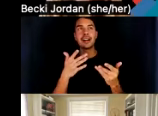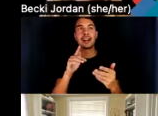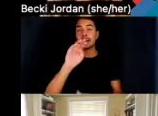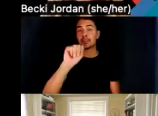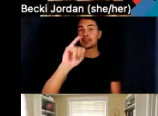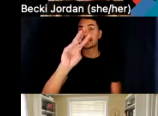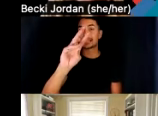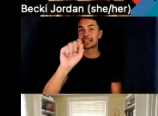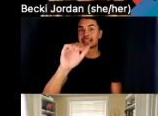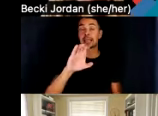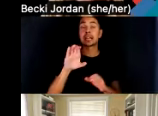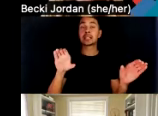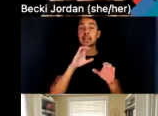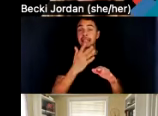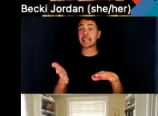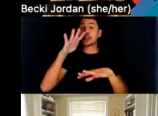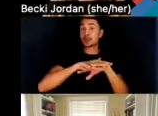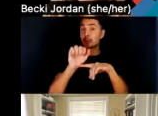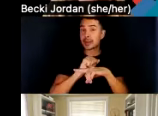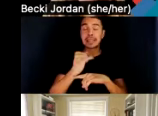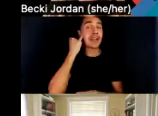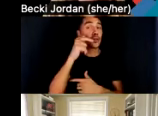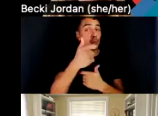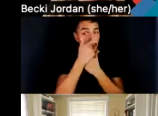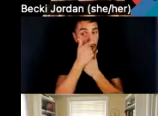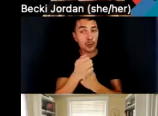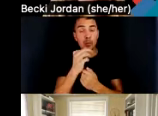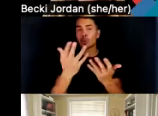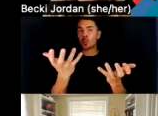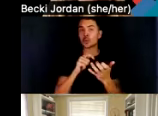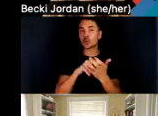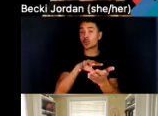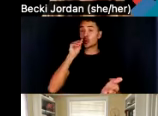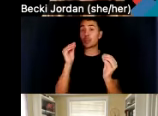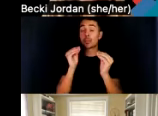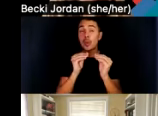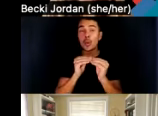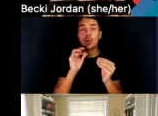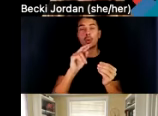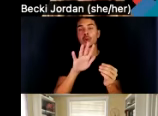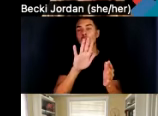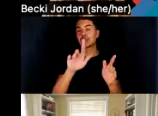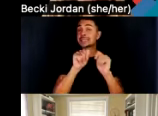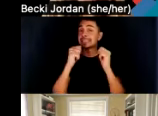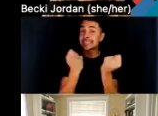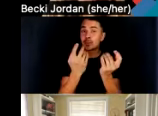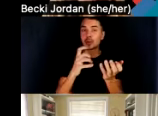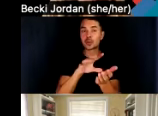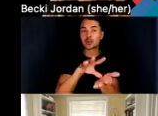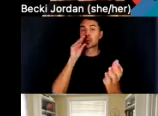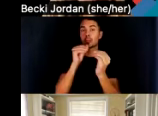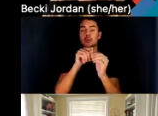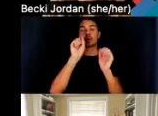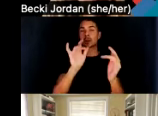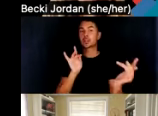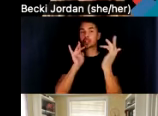some additional training on. And so if it's something that you're interested in, or you want to learn more, or your team wants to learn more, you can reach out